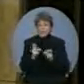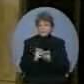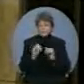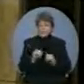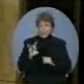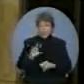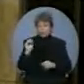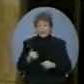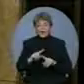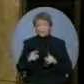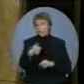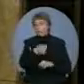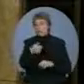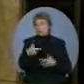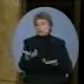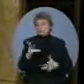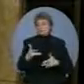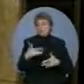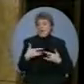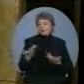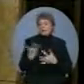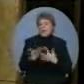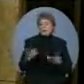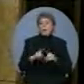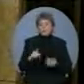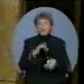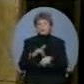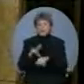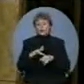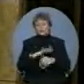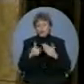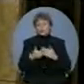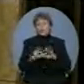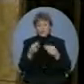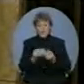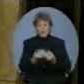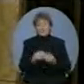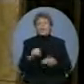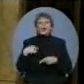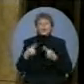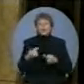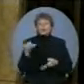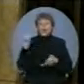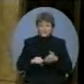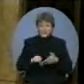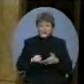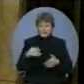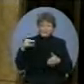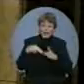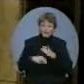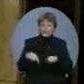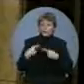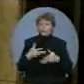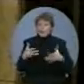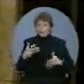line of every working family during the worst economic downturn since the Depression. How can this government justify aiding Dalton McGinty's tax